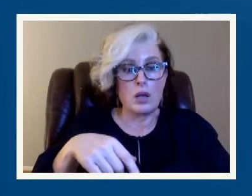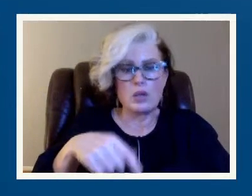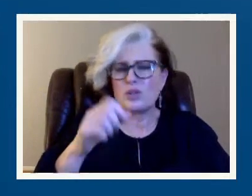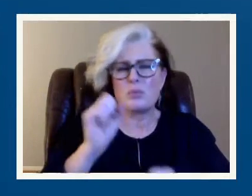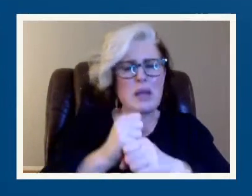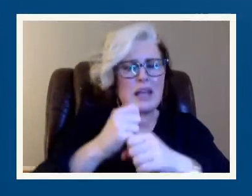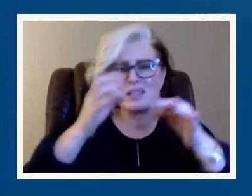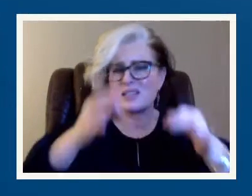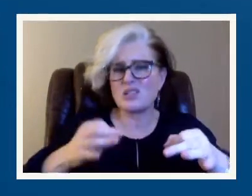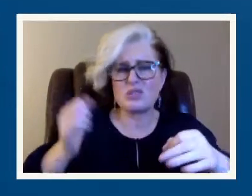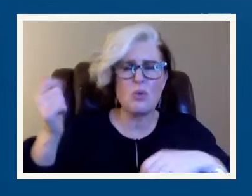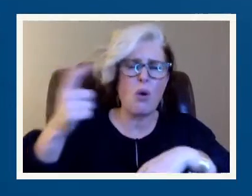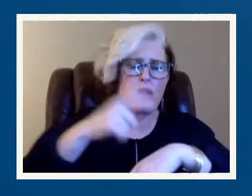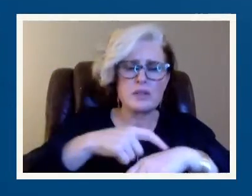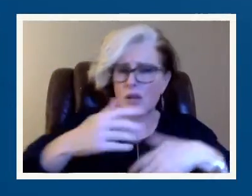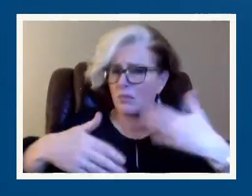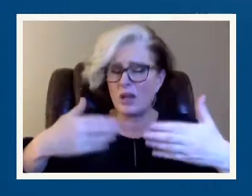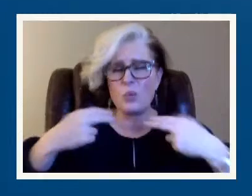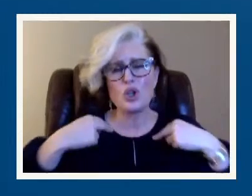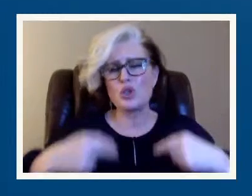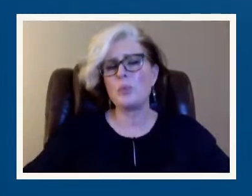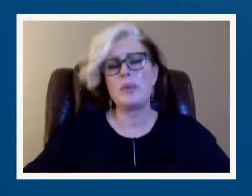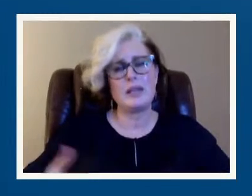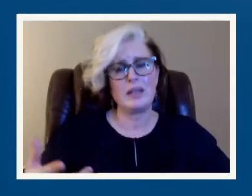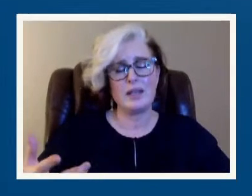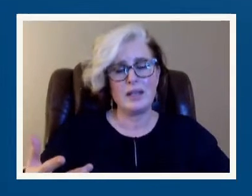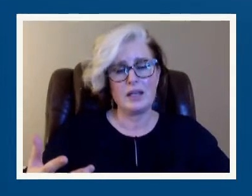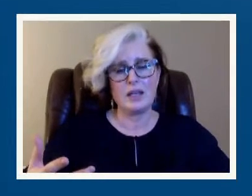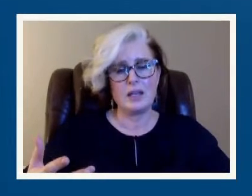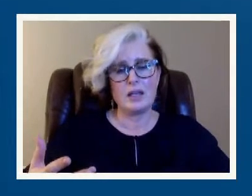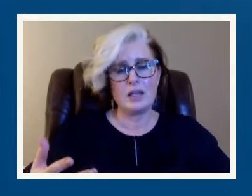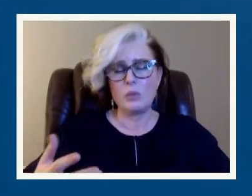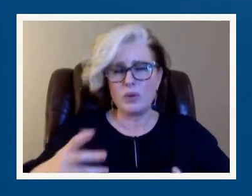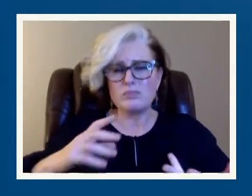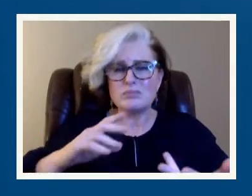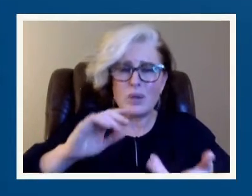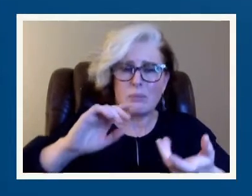time. We're all human. We all got foibles.